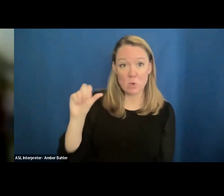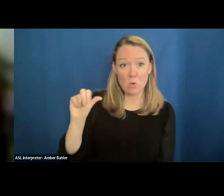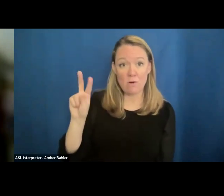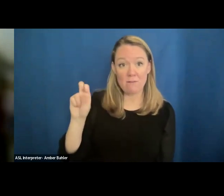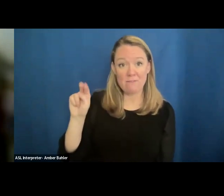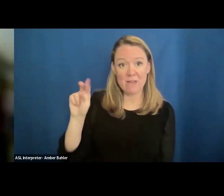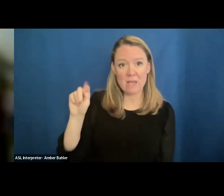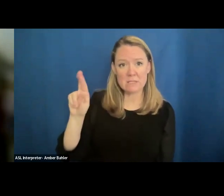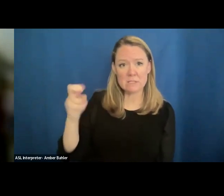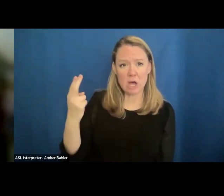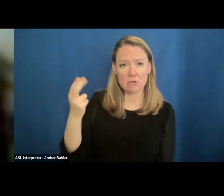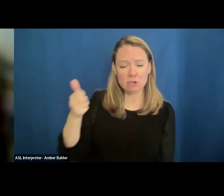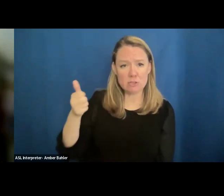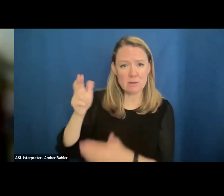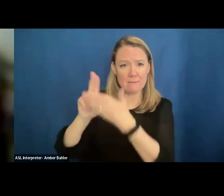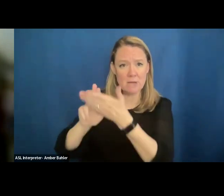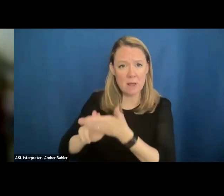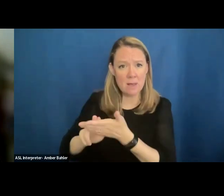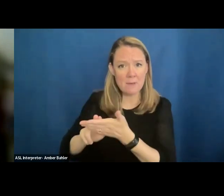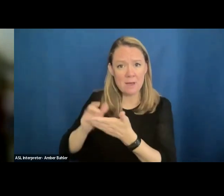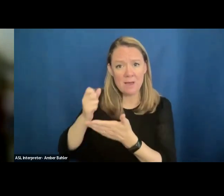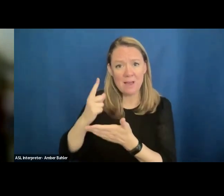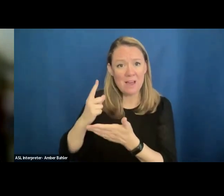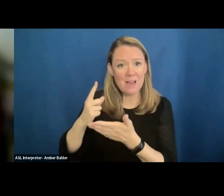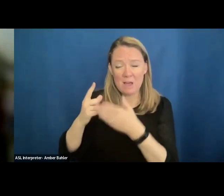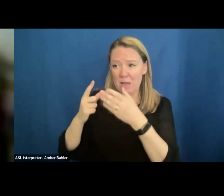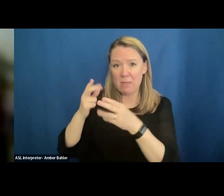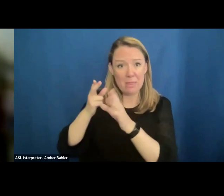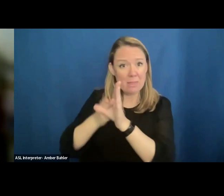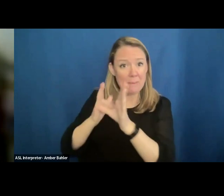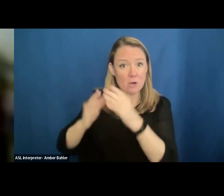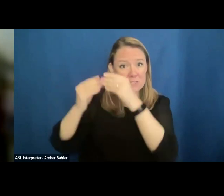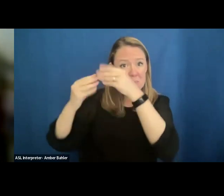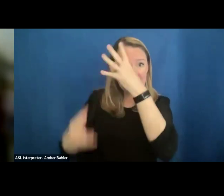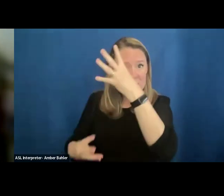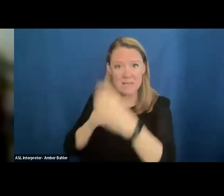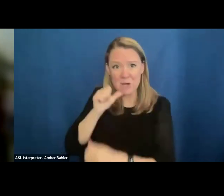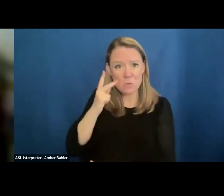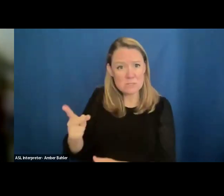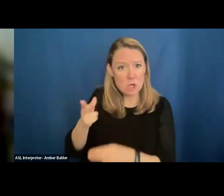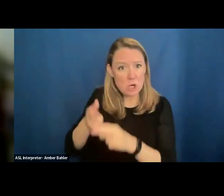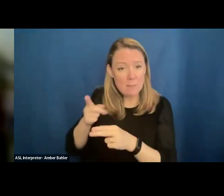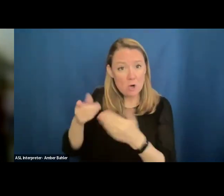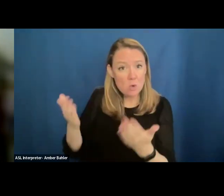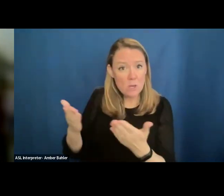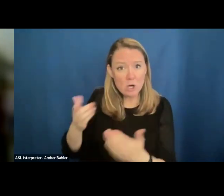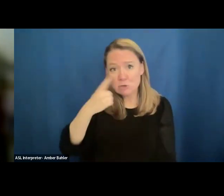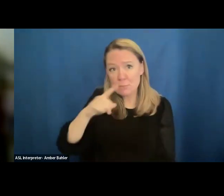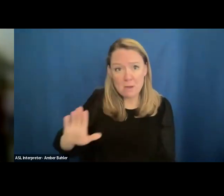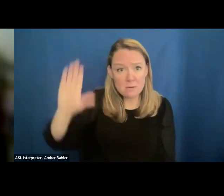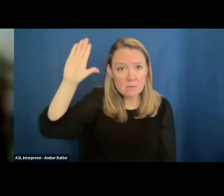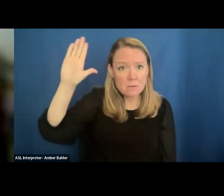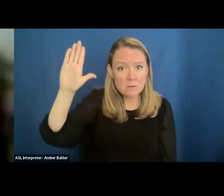up, but I don't see Laura in the participants. Laura, are you here? If you can, just raise your hand. I don't see your name in the